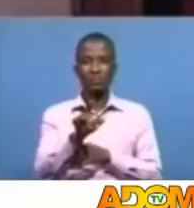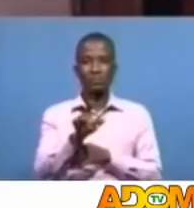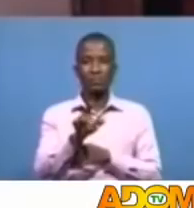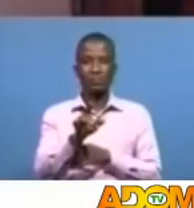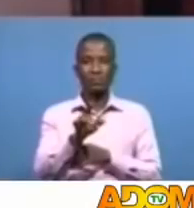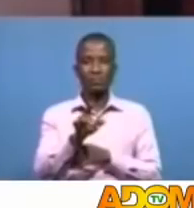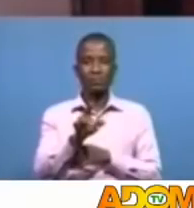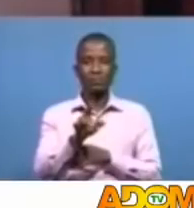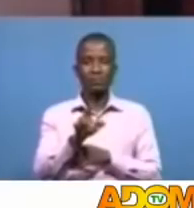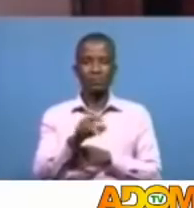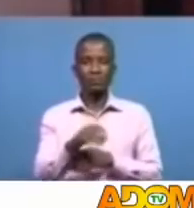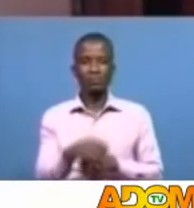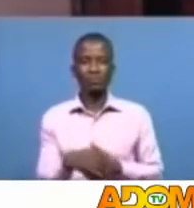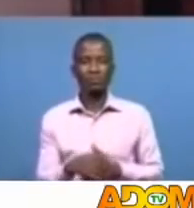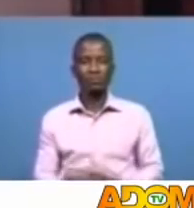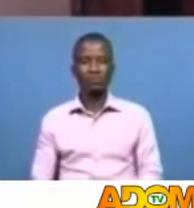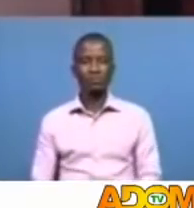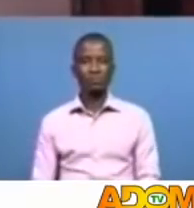5.